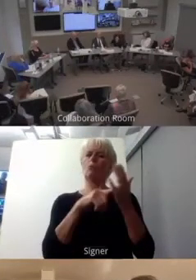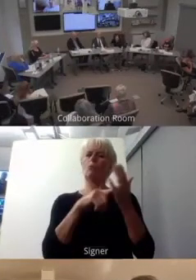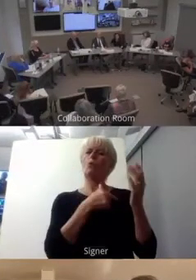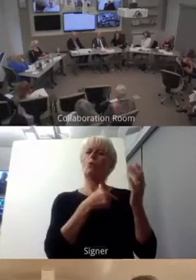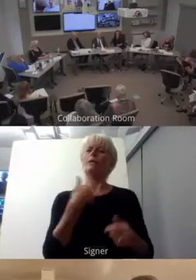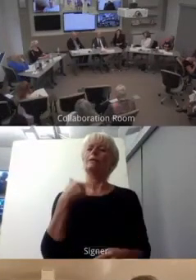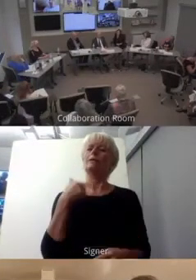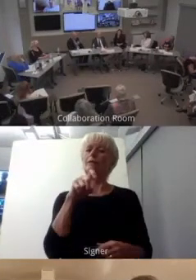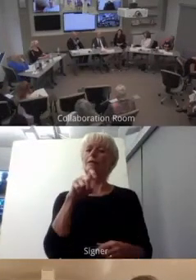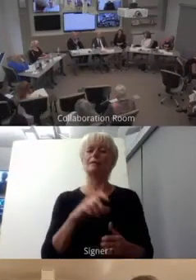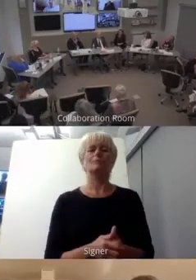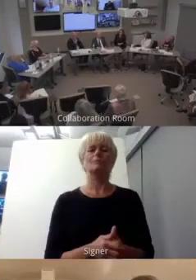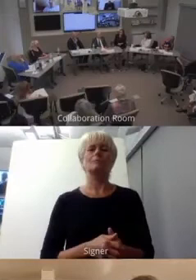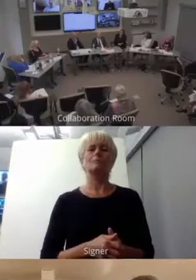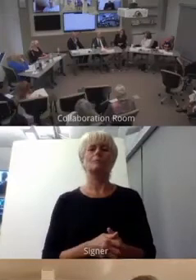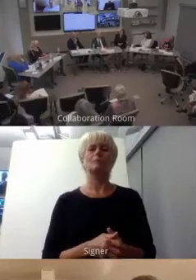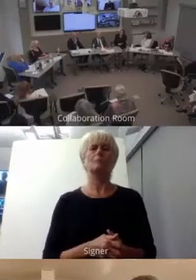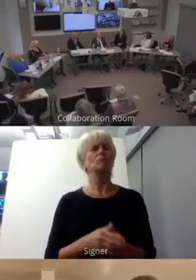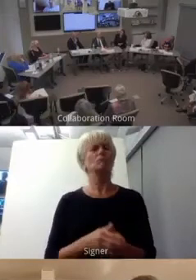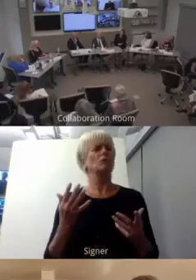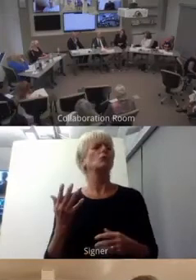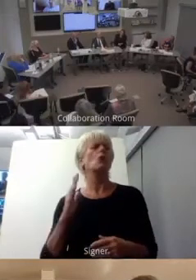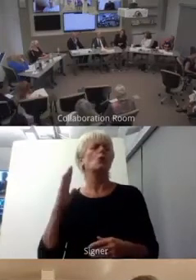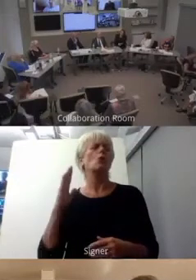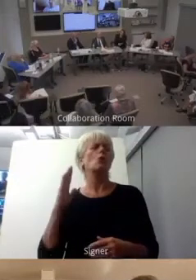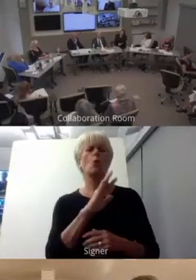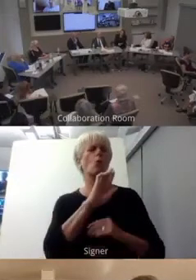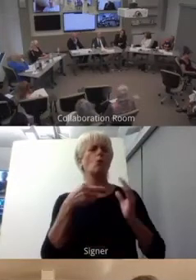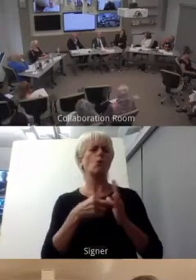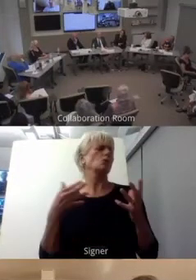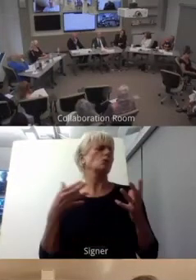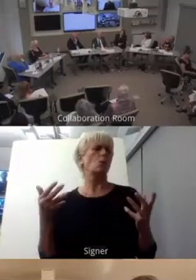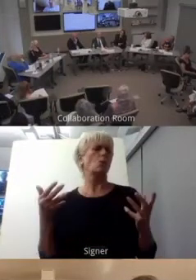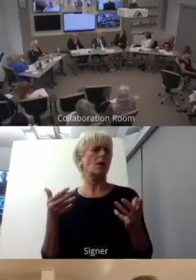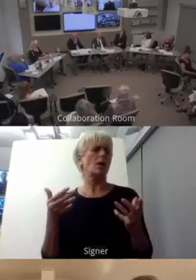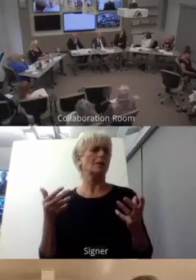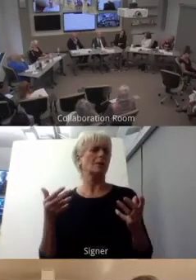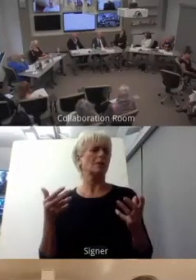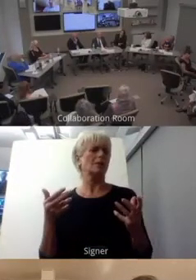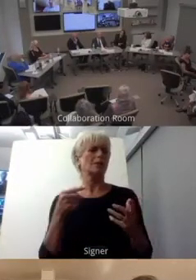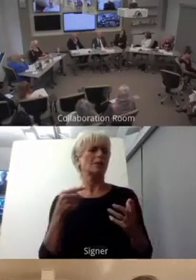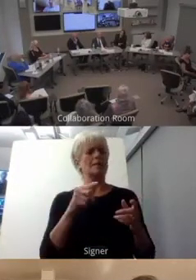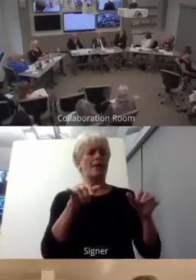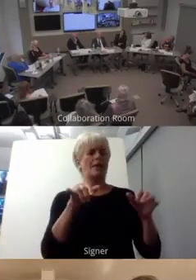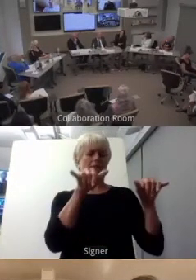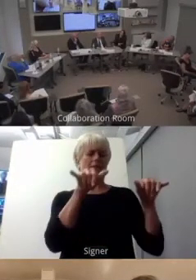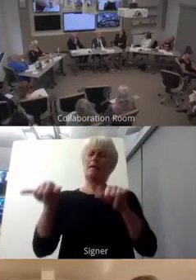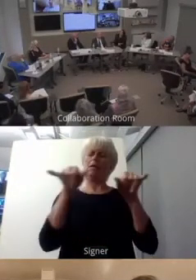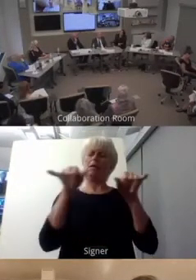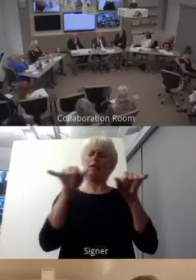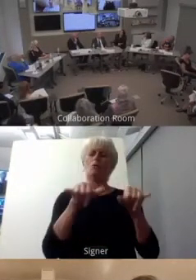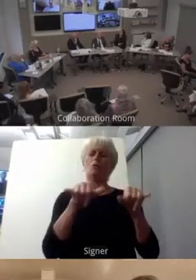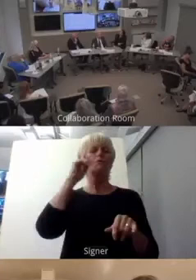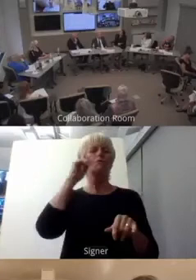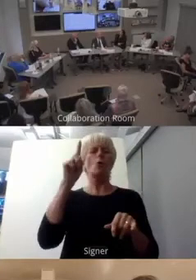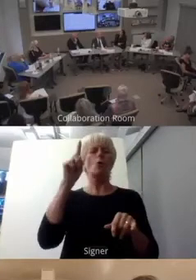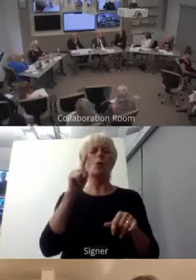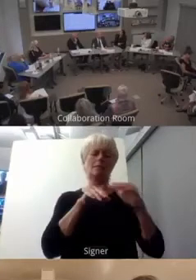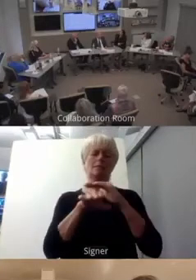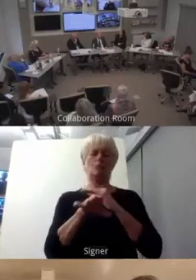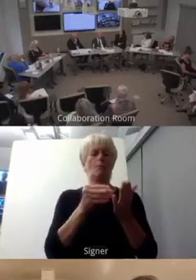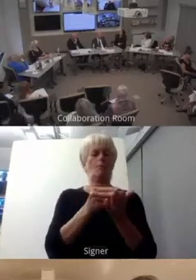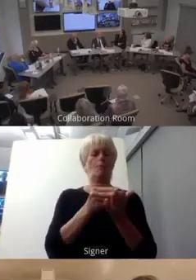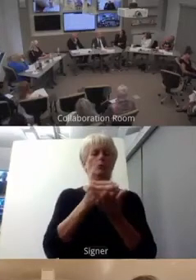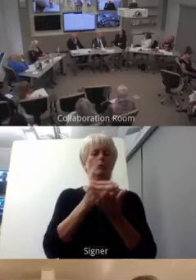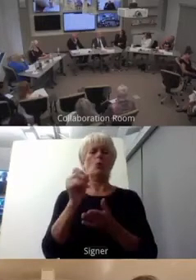In the process, and tell us about the standards for accessible purchasing of goods and services that you've been involved with